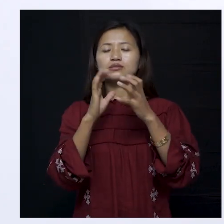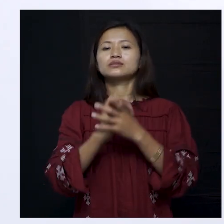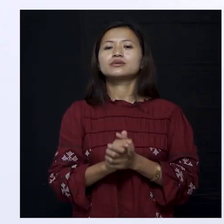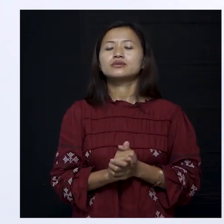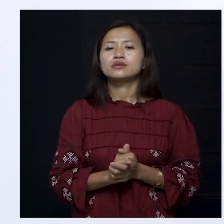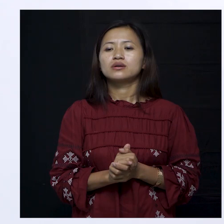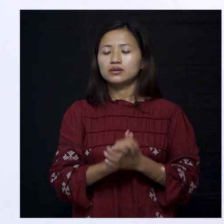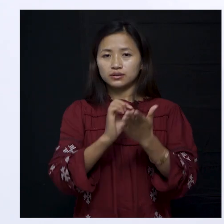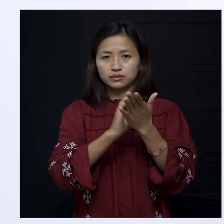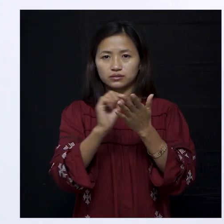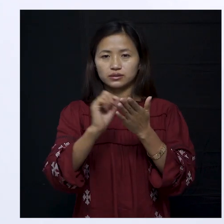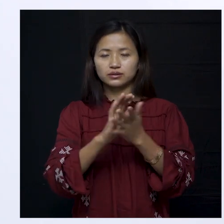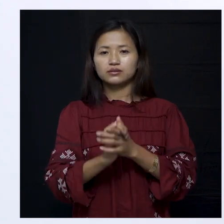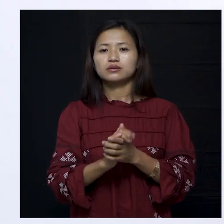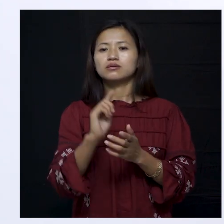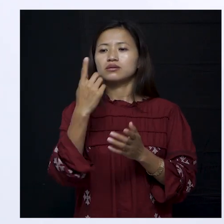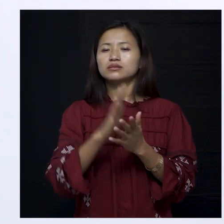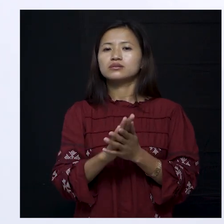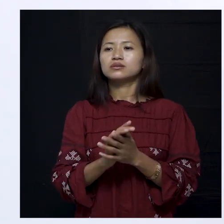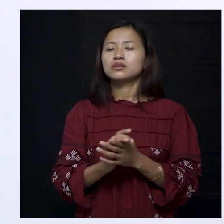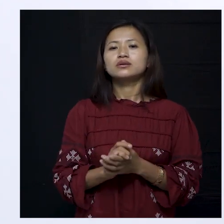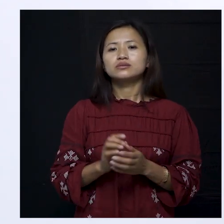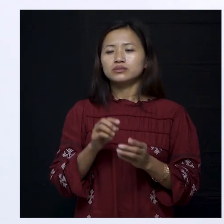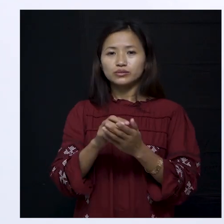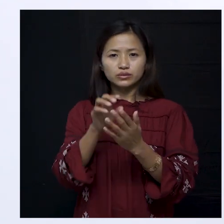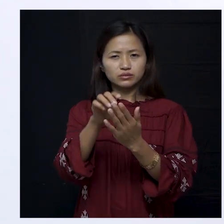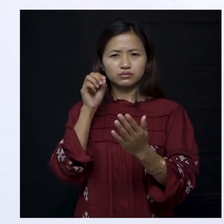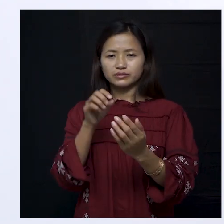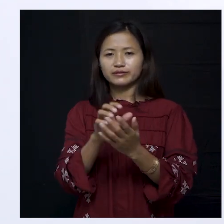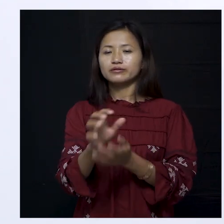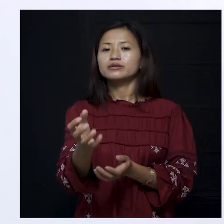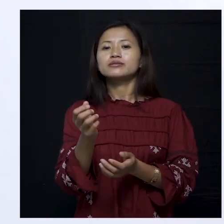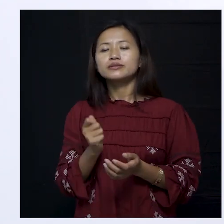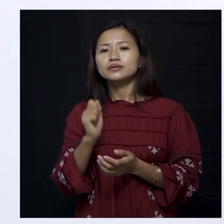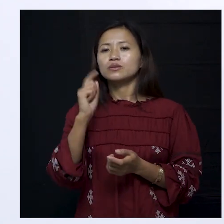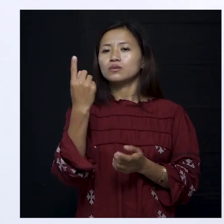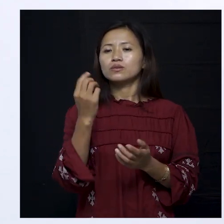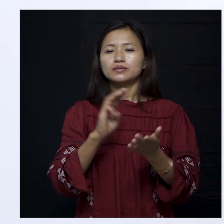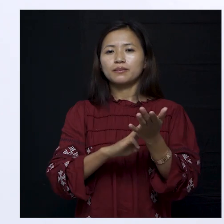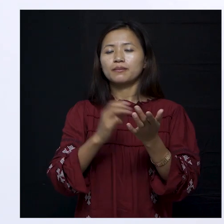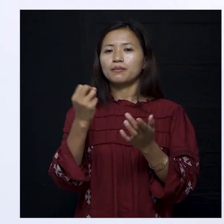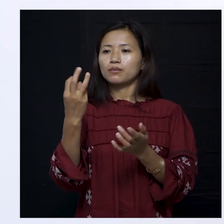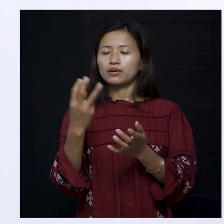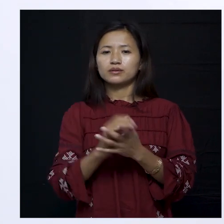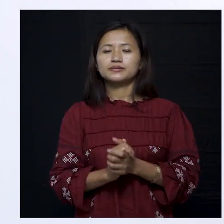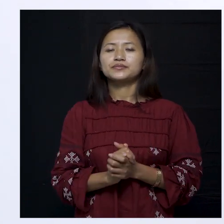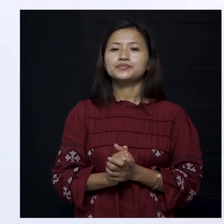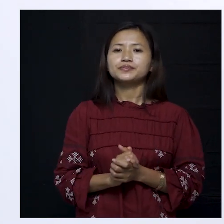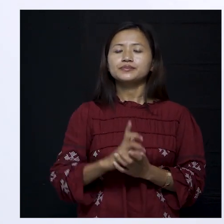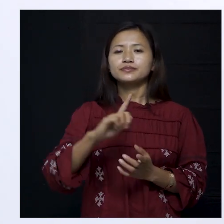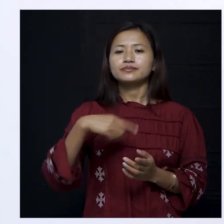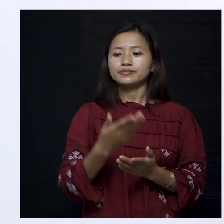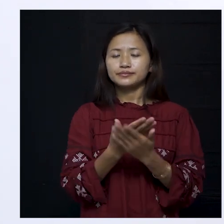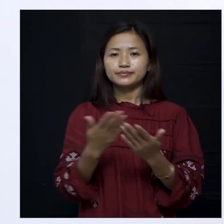topic. Writing that topic alone can score you 1 mark. Do you know that? So you have that, and then the next thing